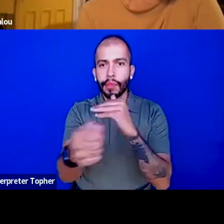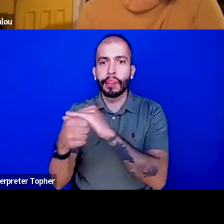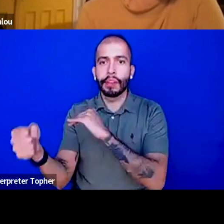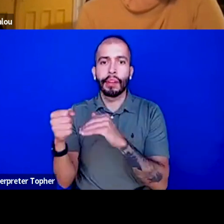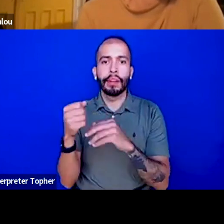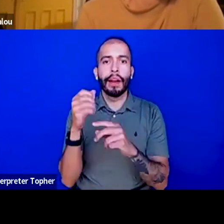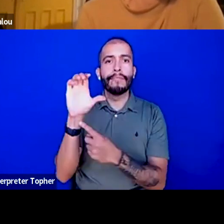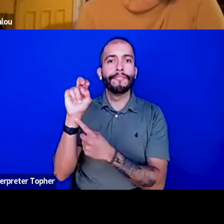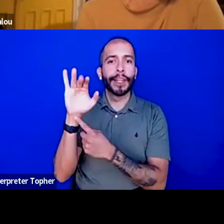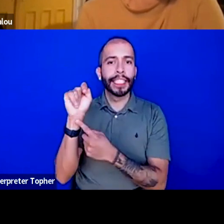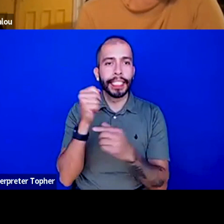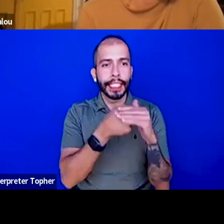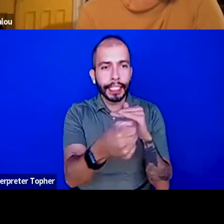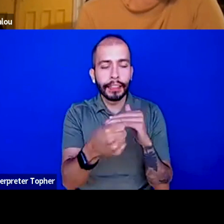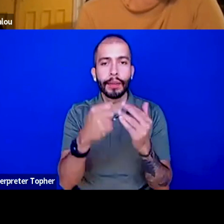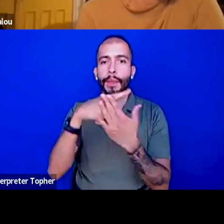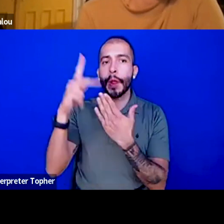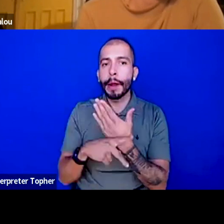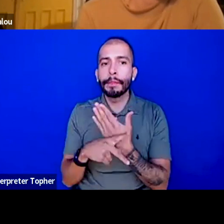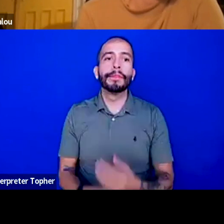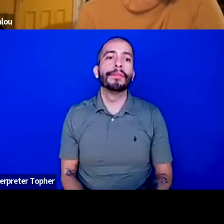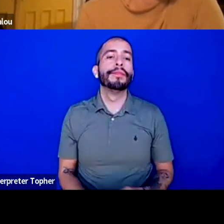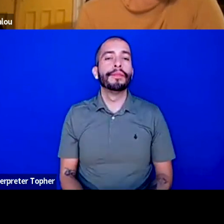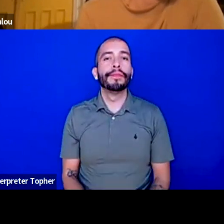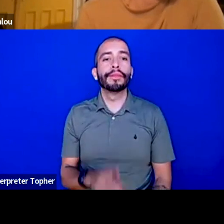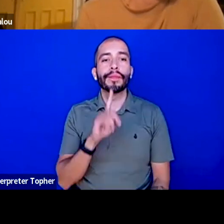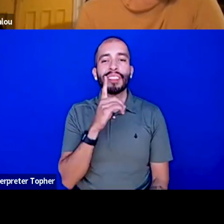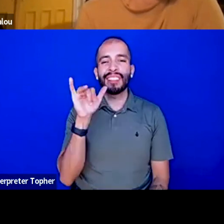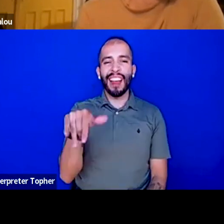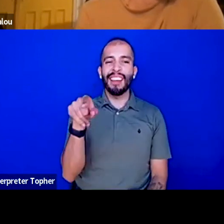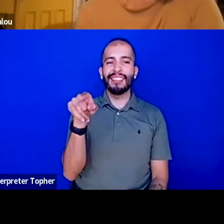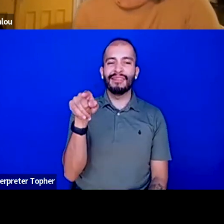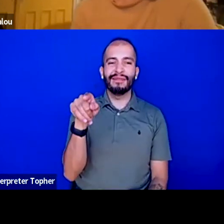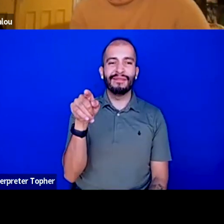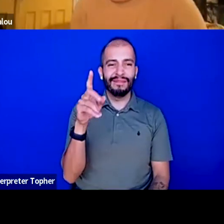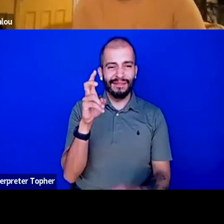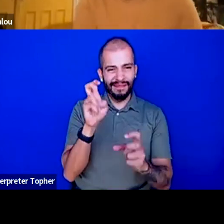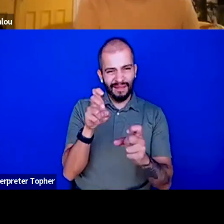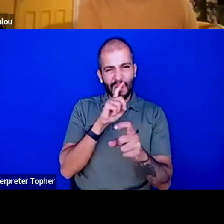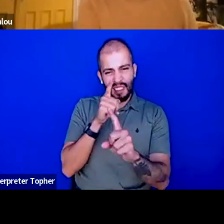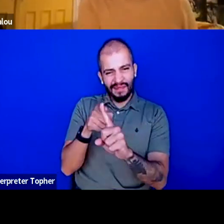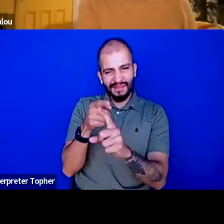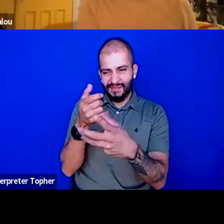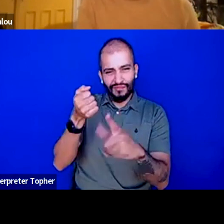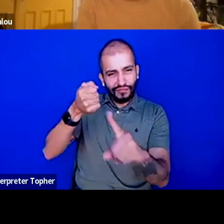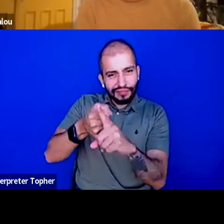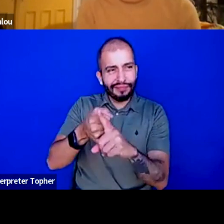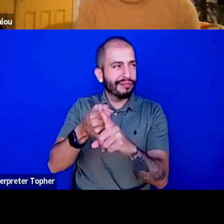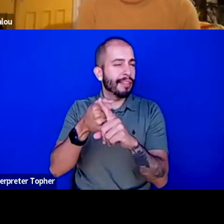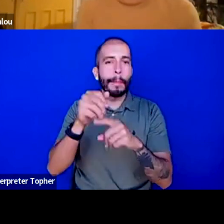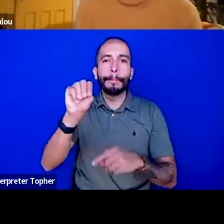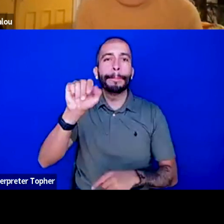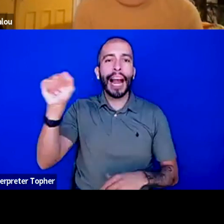such such a contributor to the mass incarceration of Black and brown,